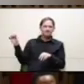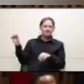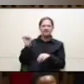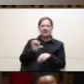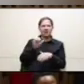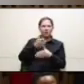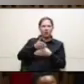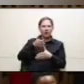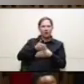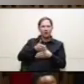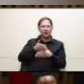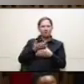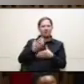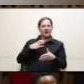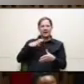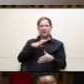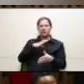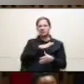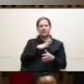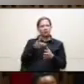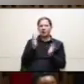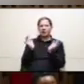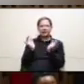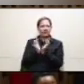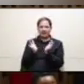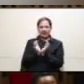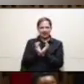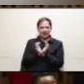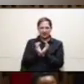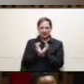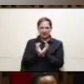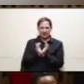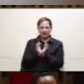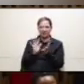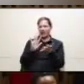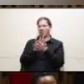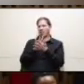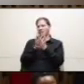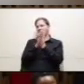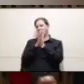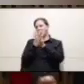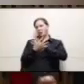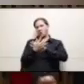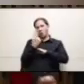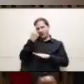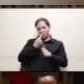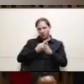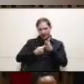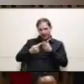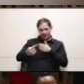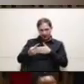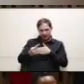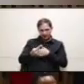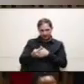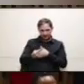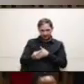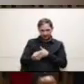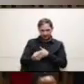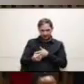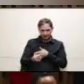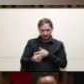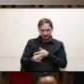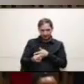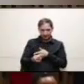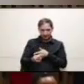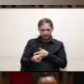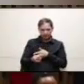without even council sitting on the matter. And there was disruption for a week for bringing him back. And as